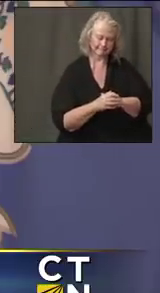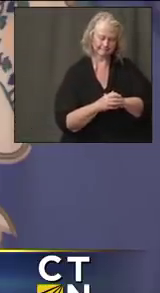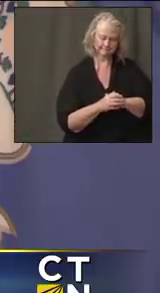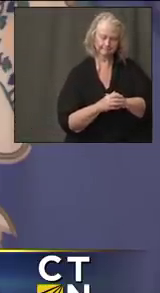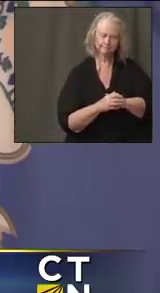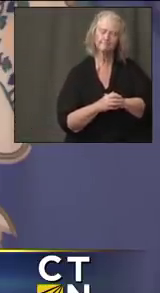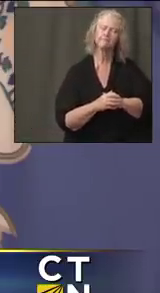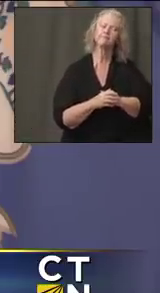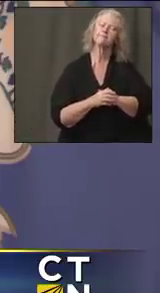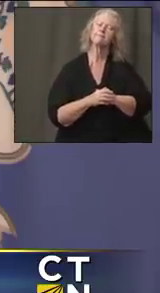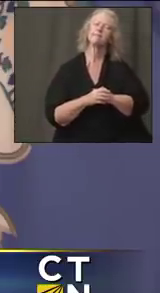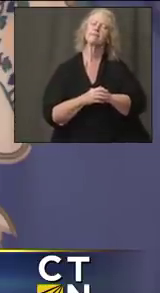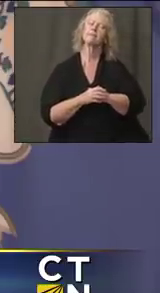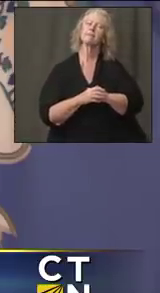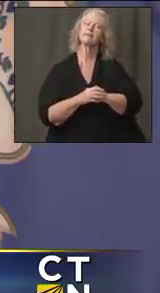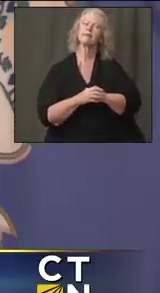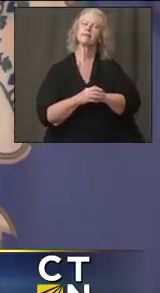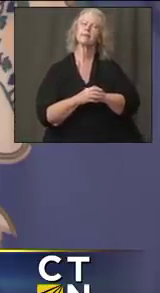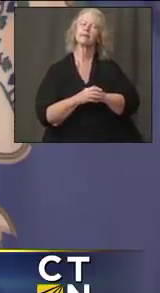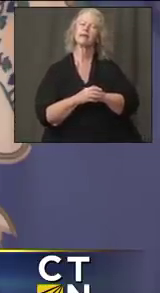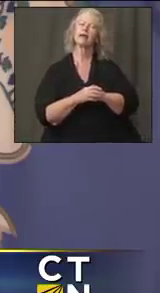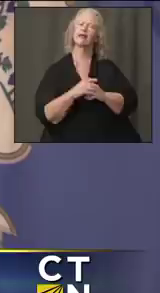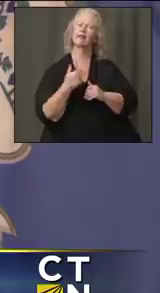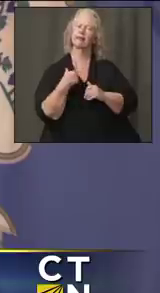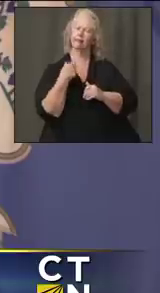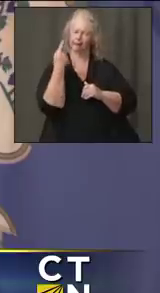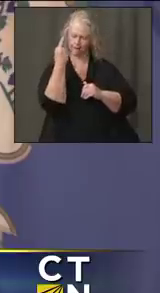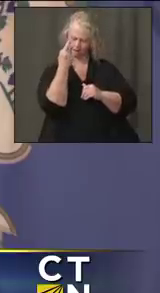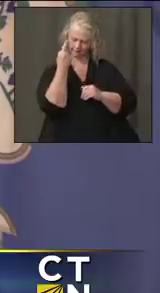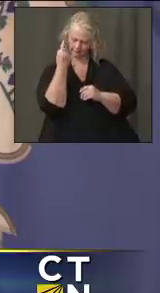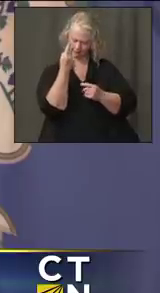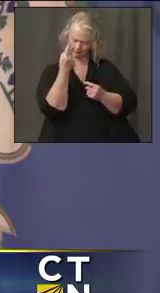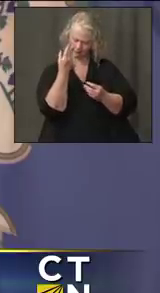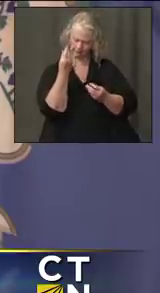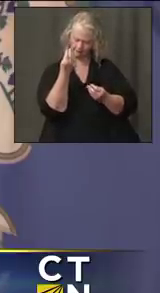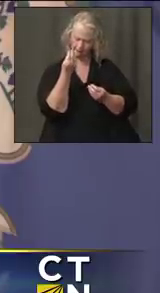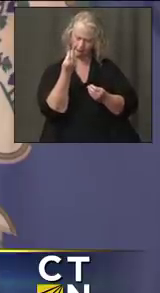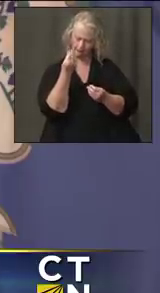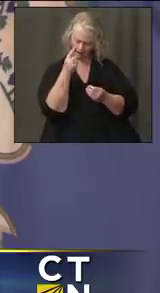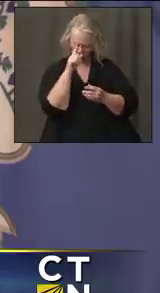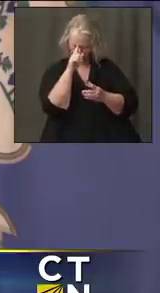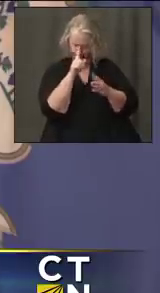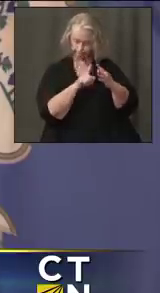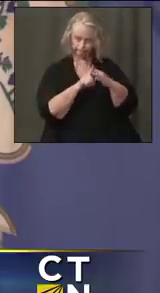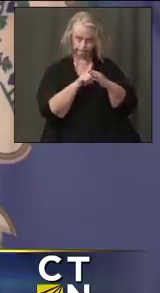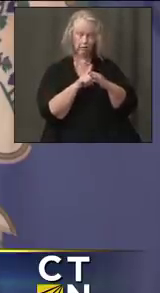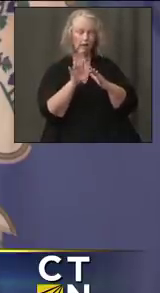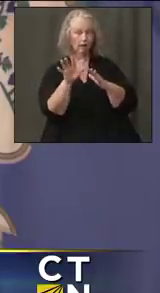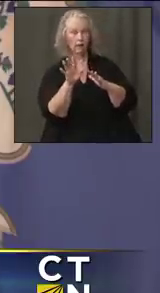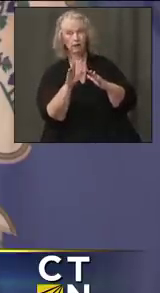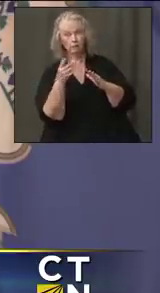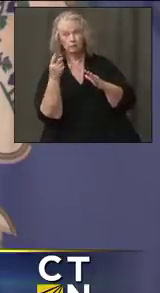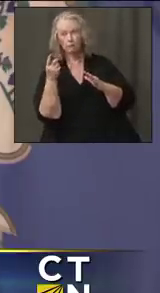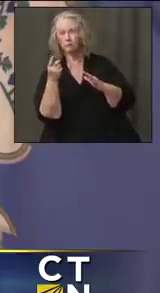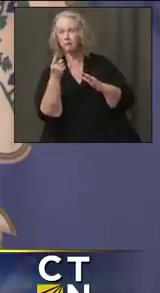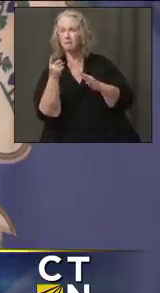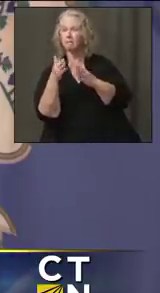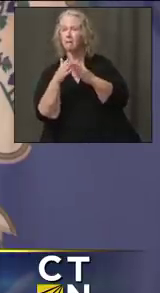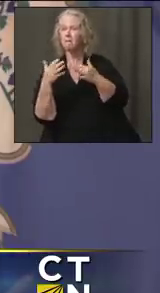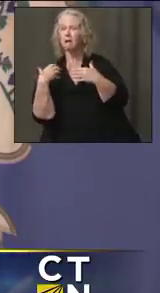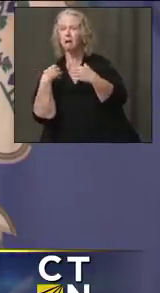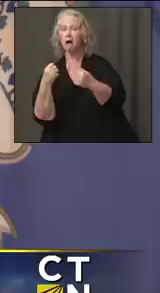something else pricked my imagination, our imagination. We heard from all of our public health experts. They